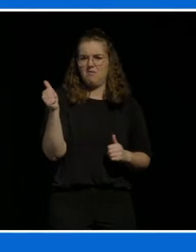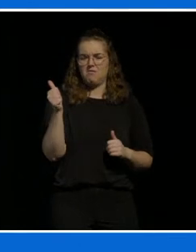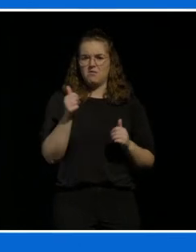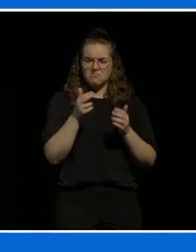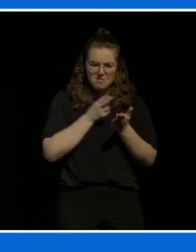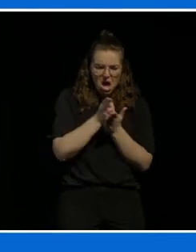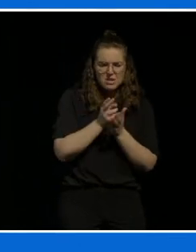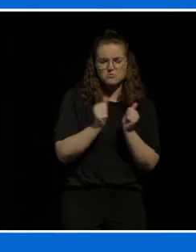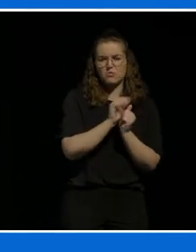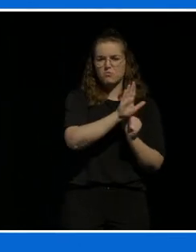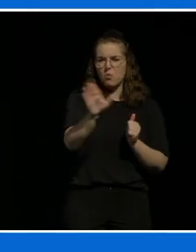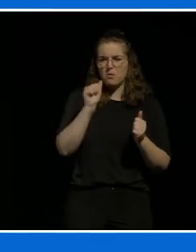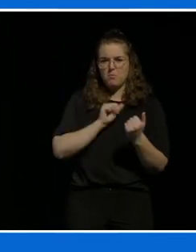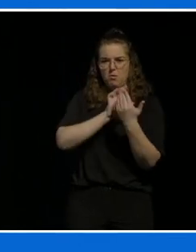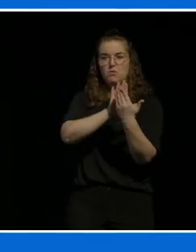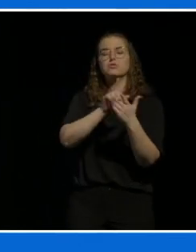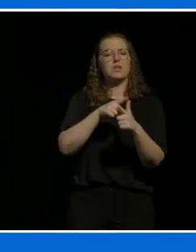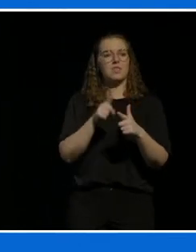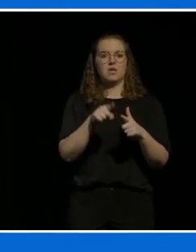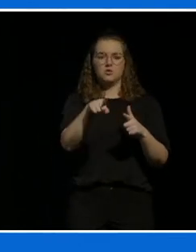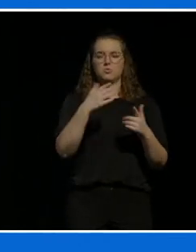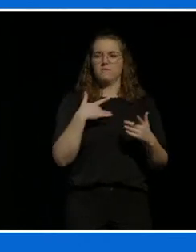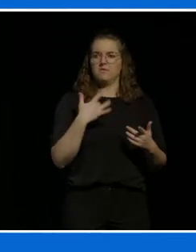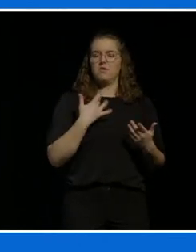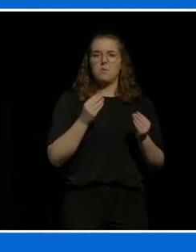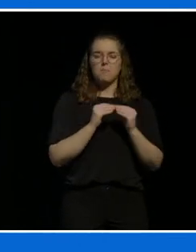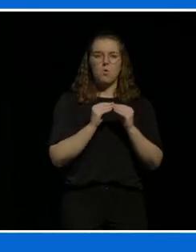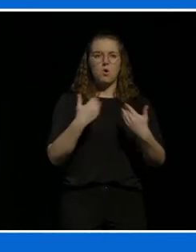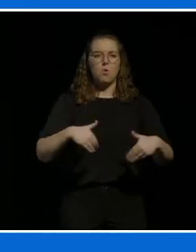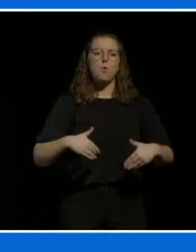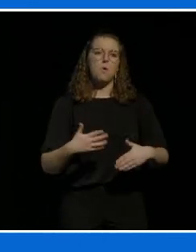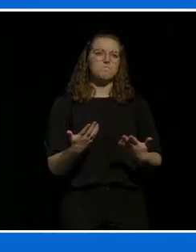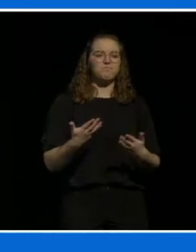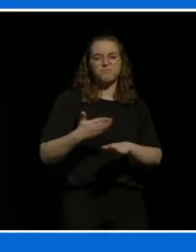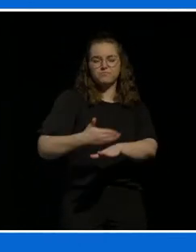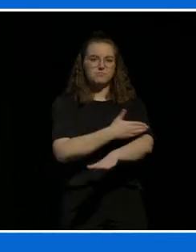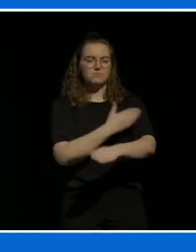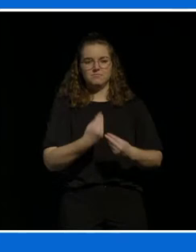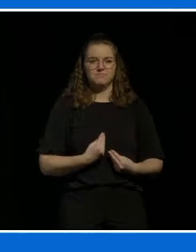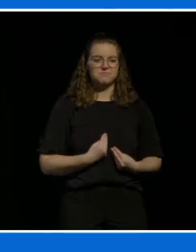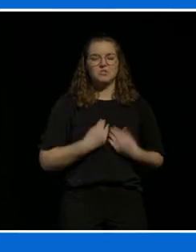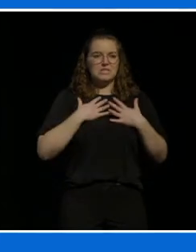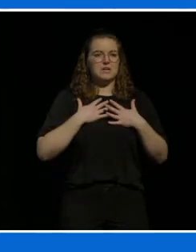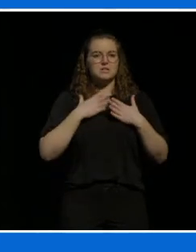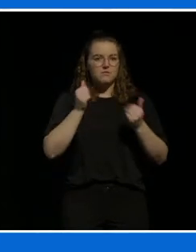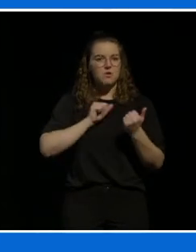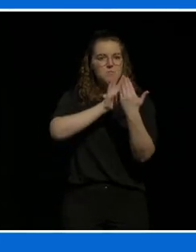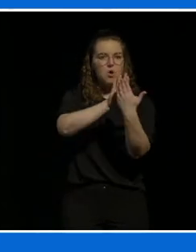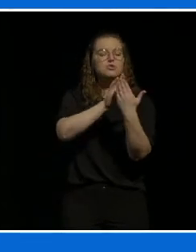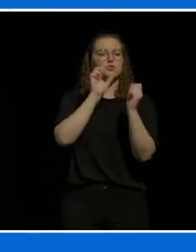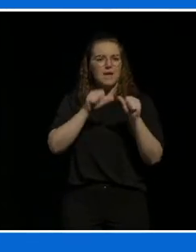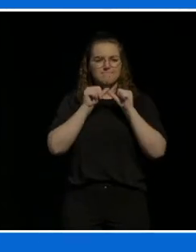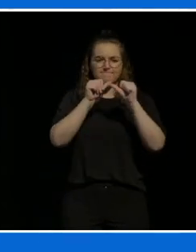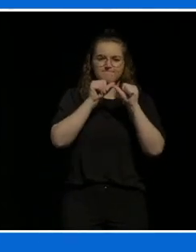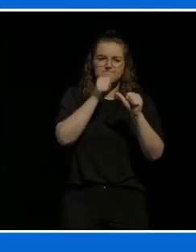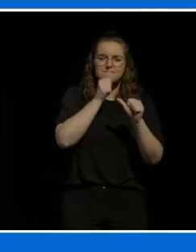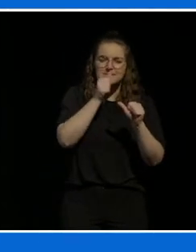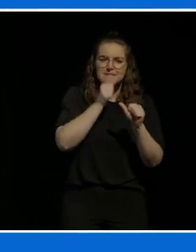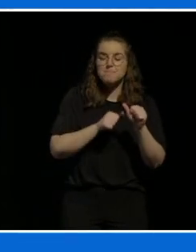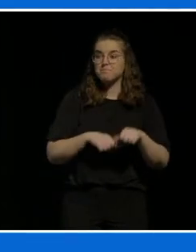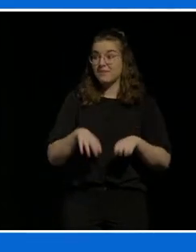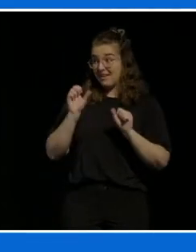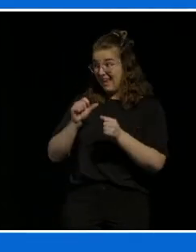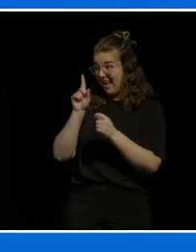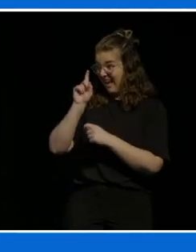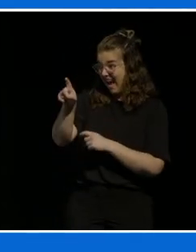feel like you will have kind of a regenerative approach that kind of sustains the long haul journey. Can I ask a